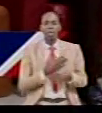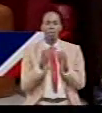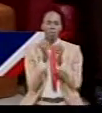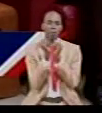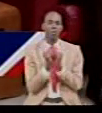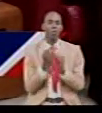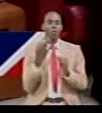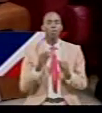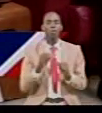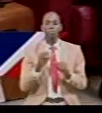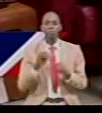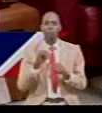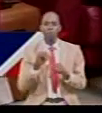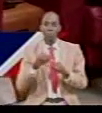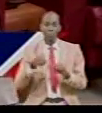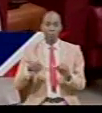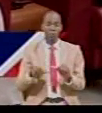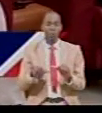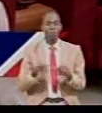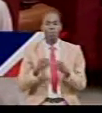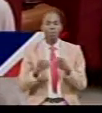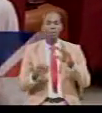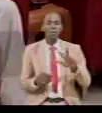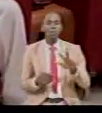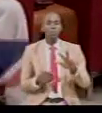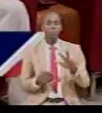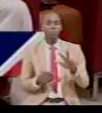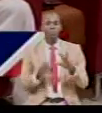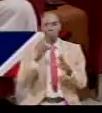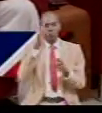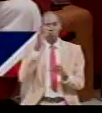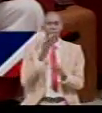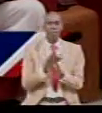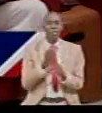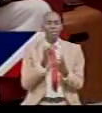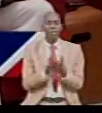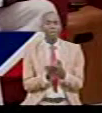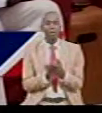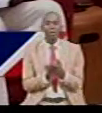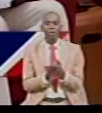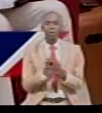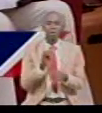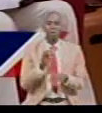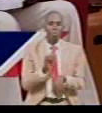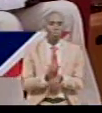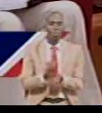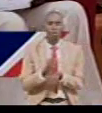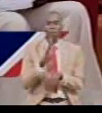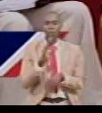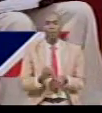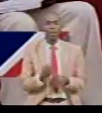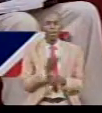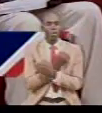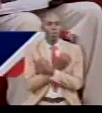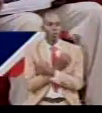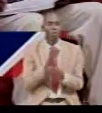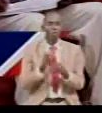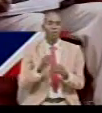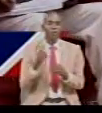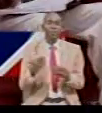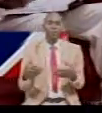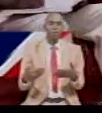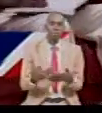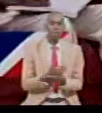circumcision. Number three, faith which worketh by love in the new creature. Look at